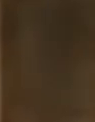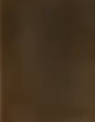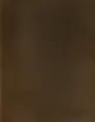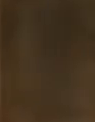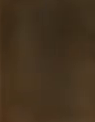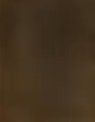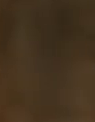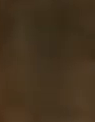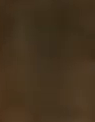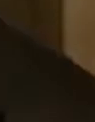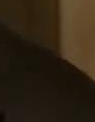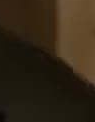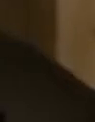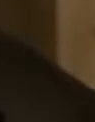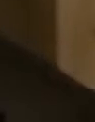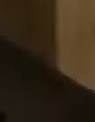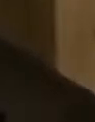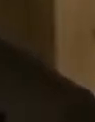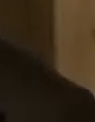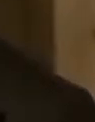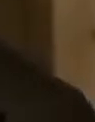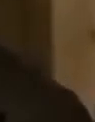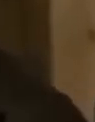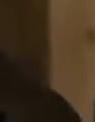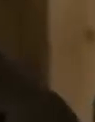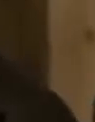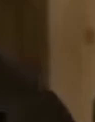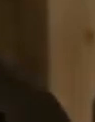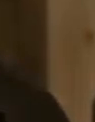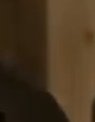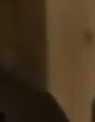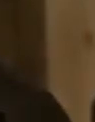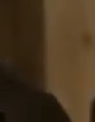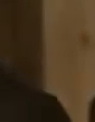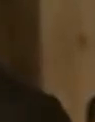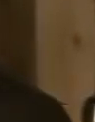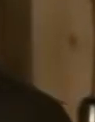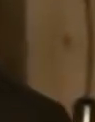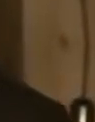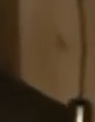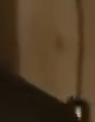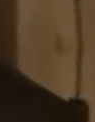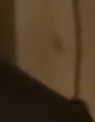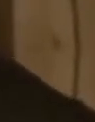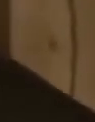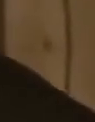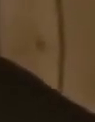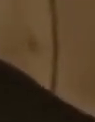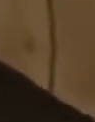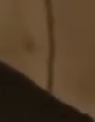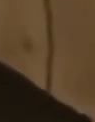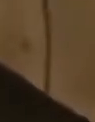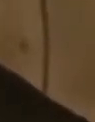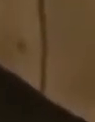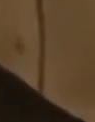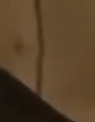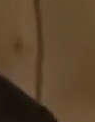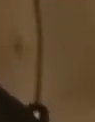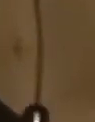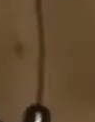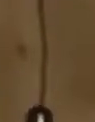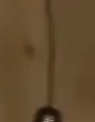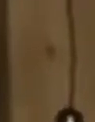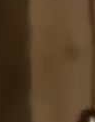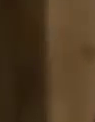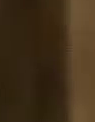like most plutocrats. But let's be honest, I am not the smartest person you've ever met. I am certainly not the hardest working. I was a